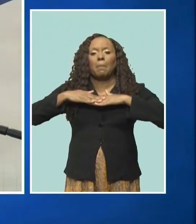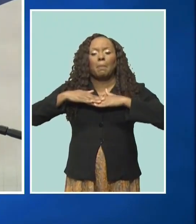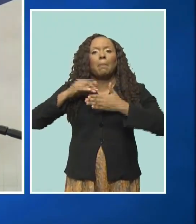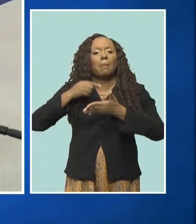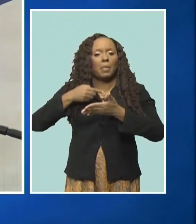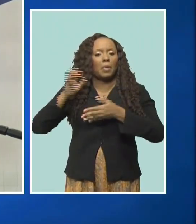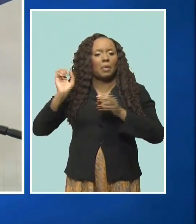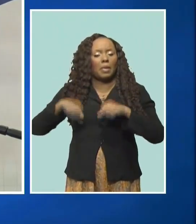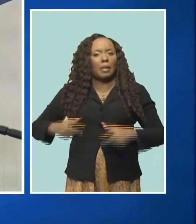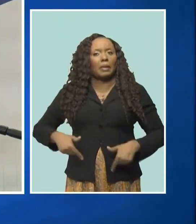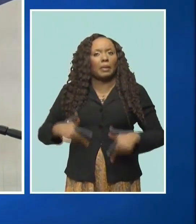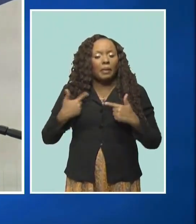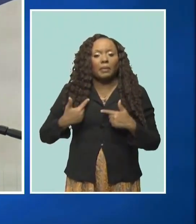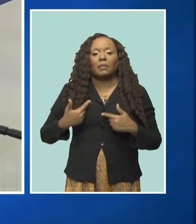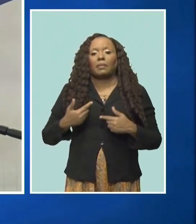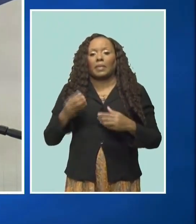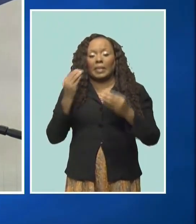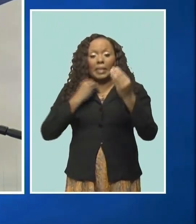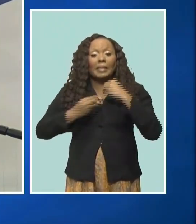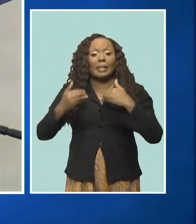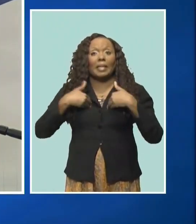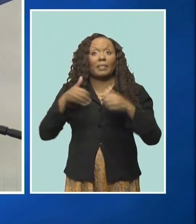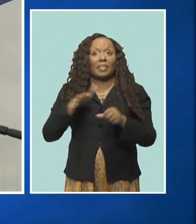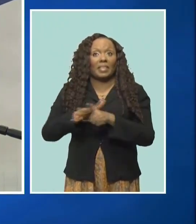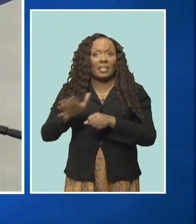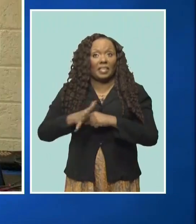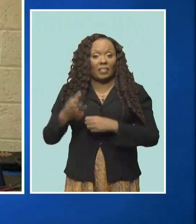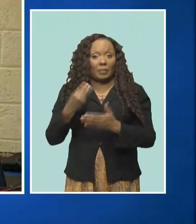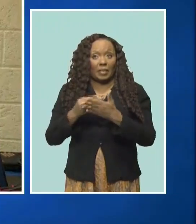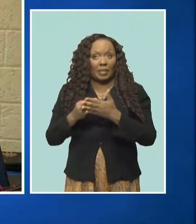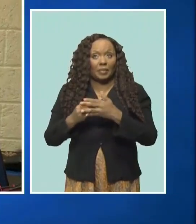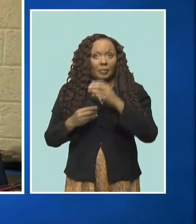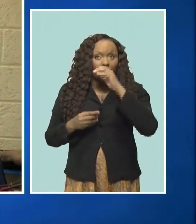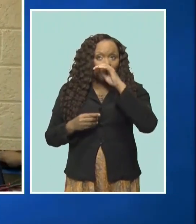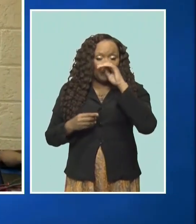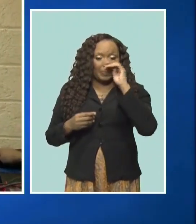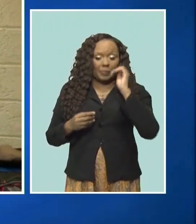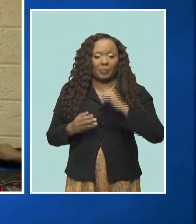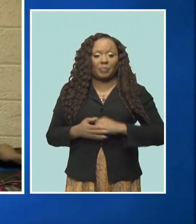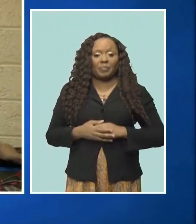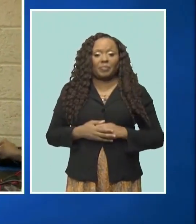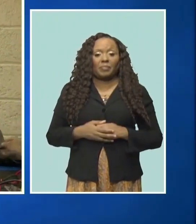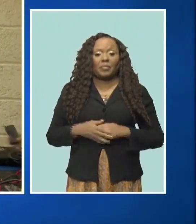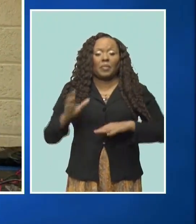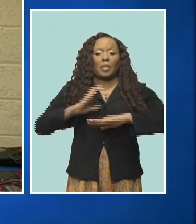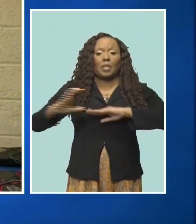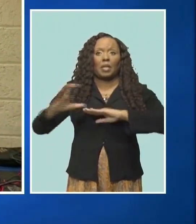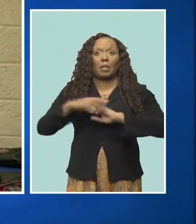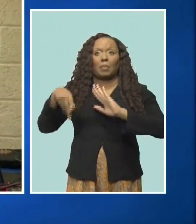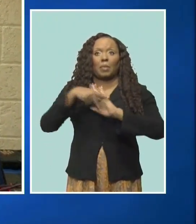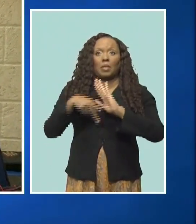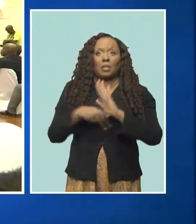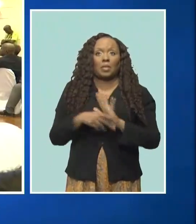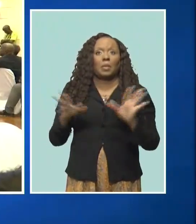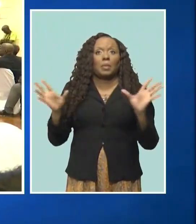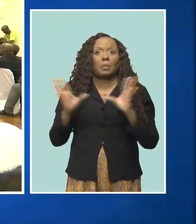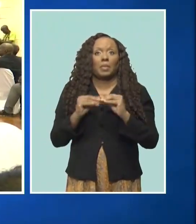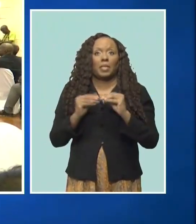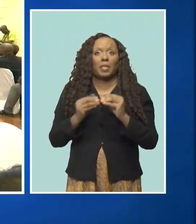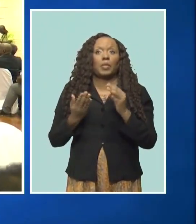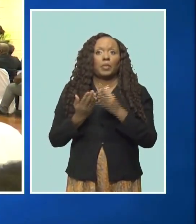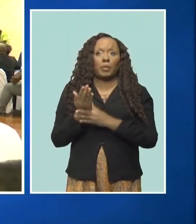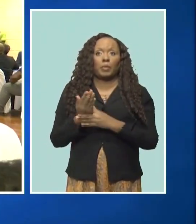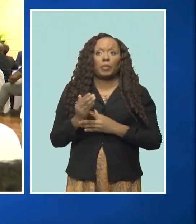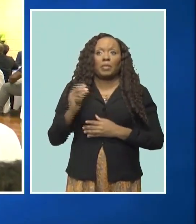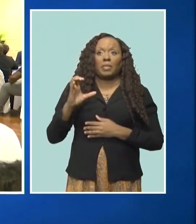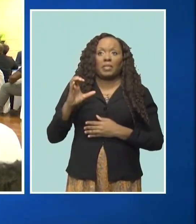live and eat. And that is important. The regional policy meeting, organized by the Caribbean Policy